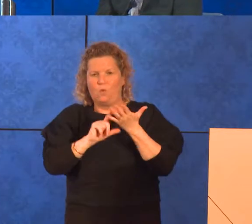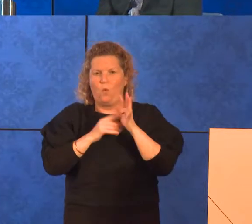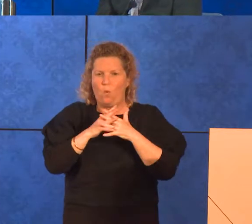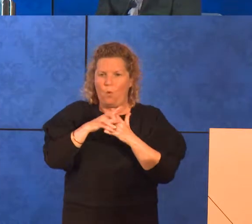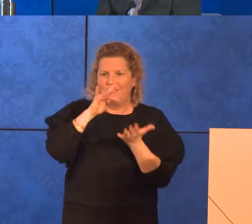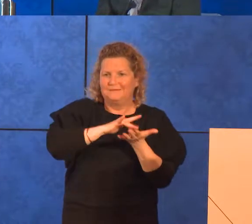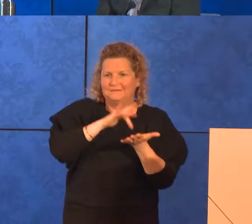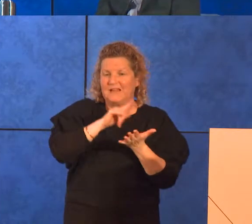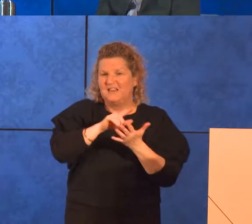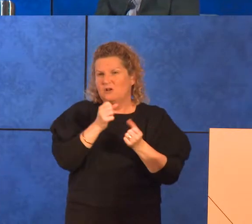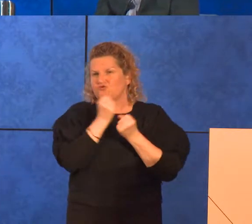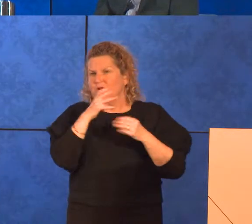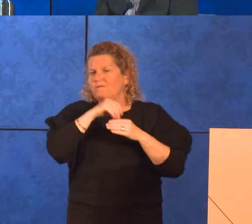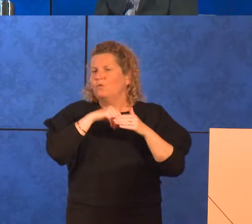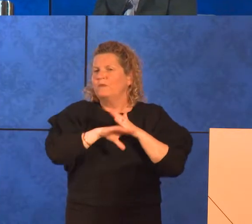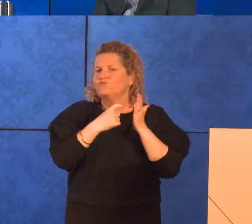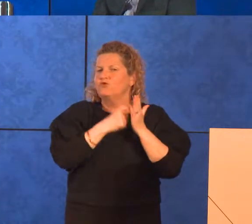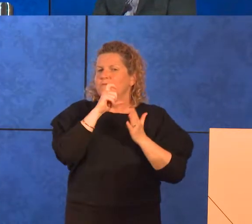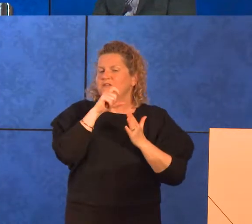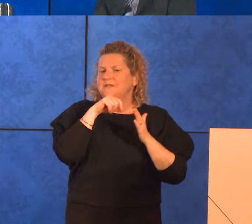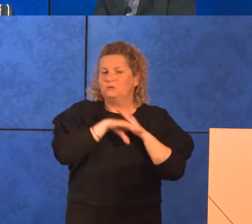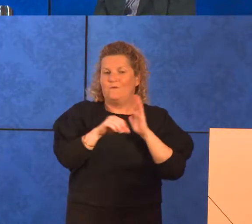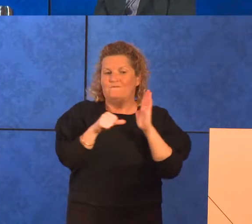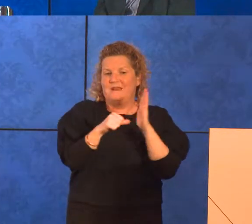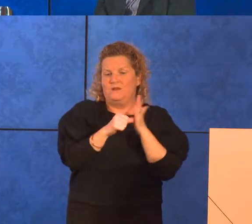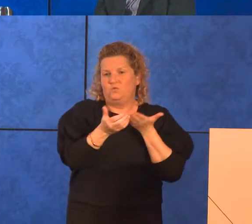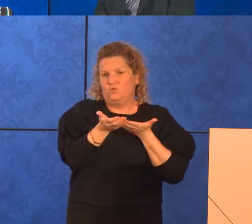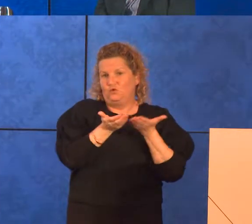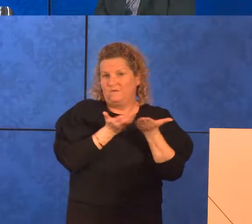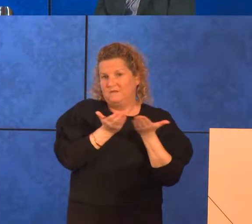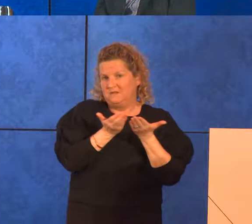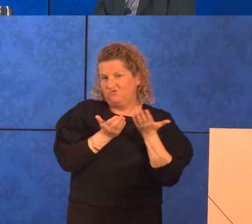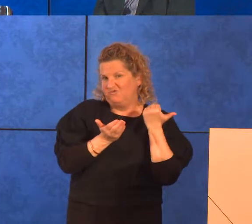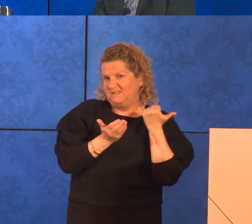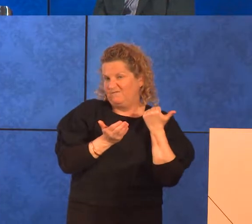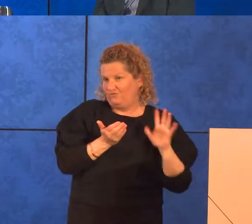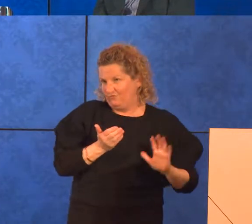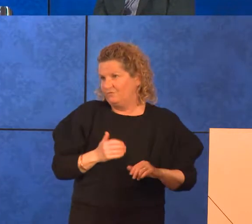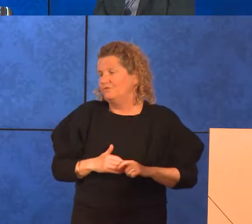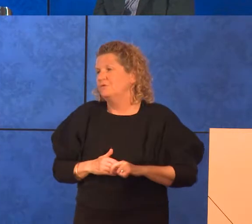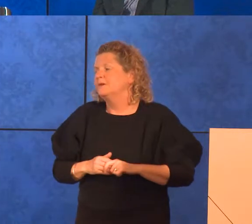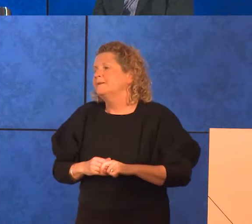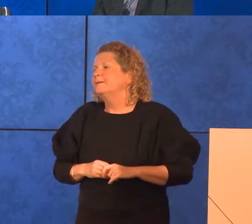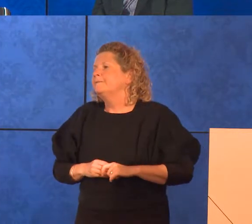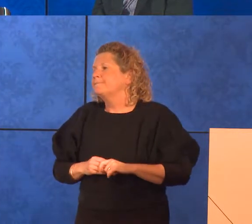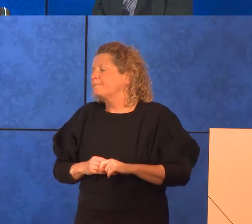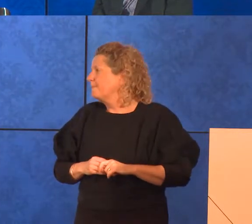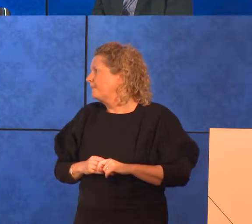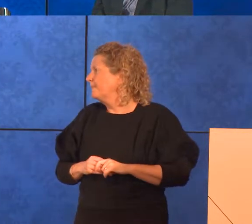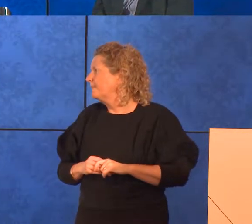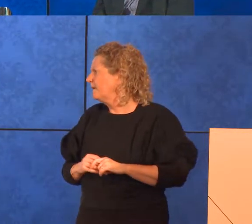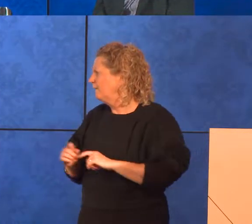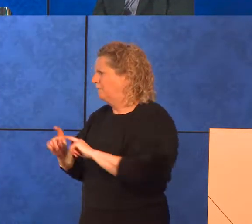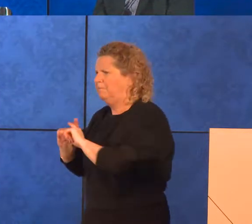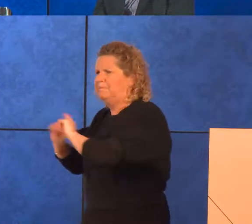was very involved in the Royal Commission into Financial Services that recently wrapped up. And now, those are all pretty